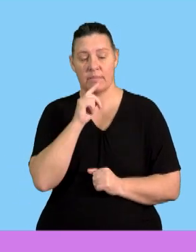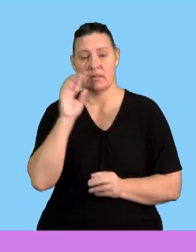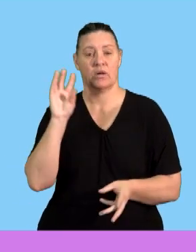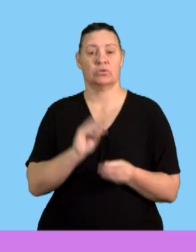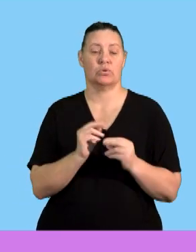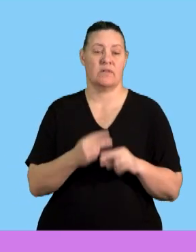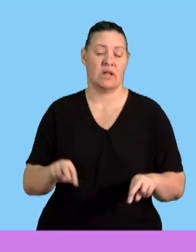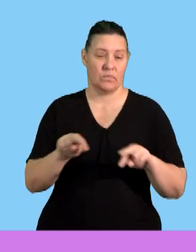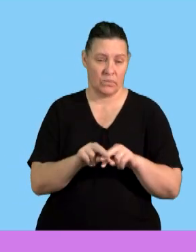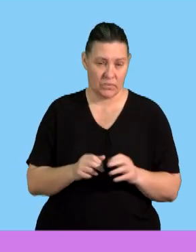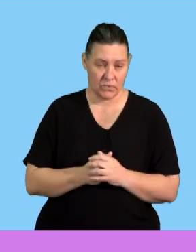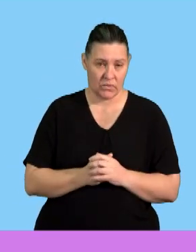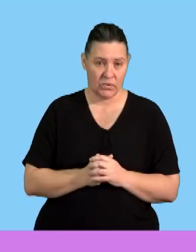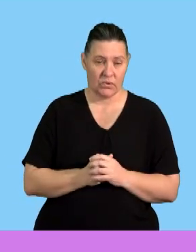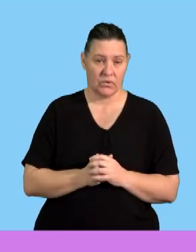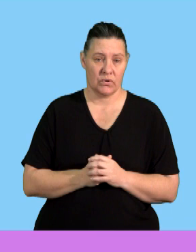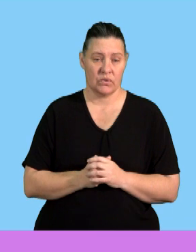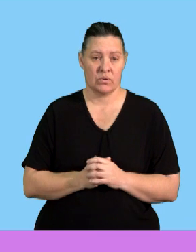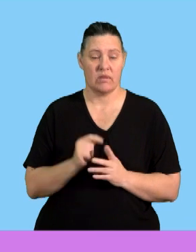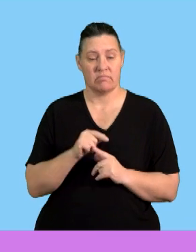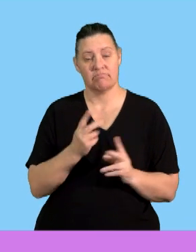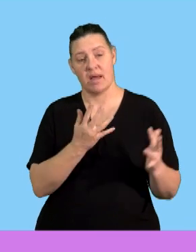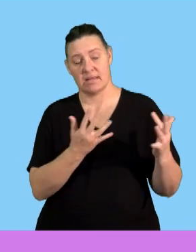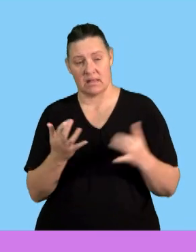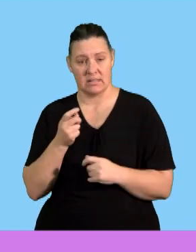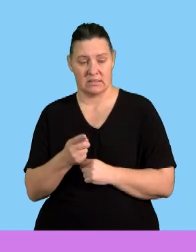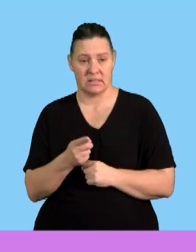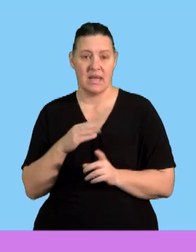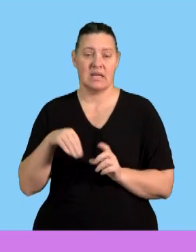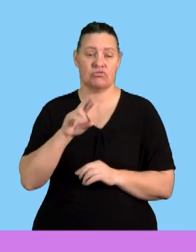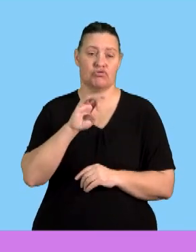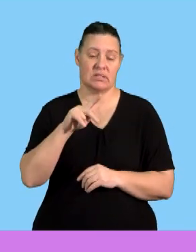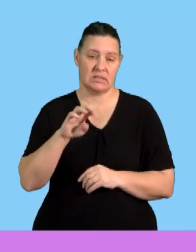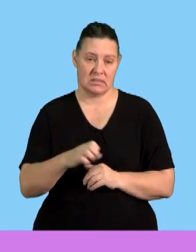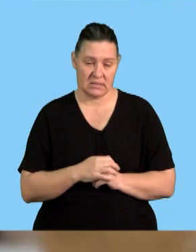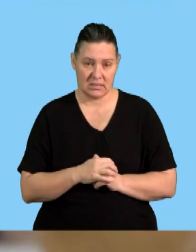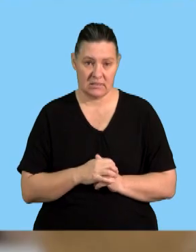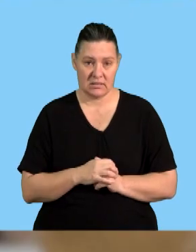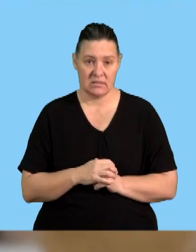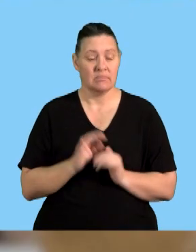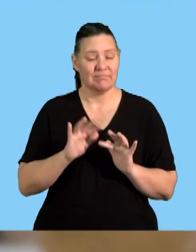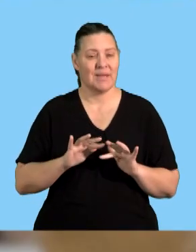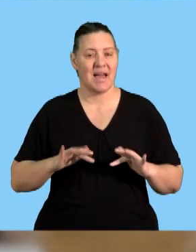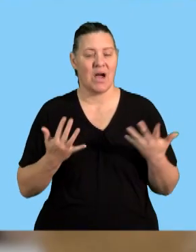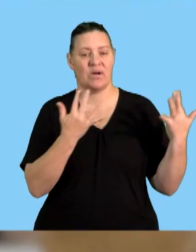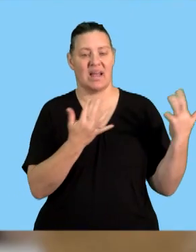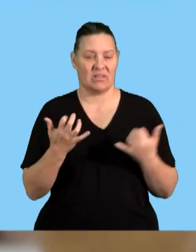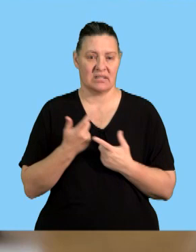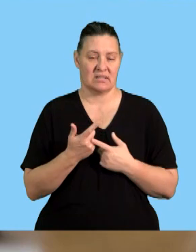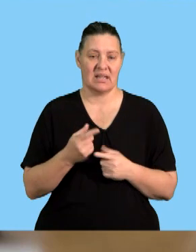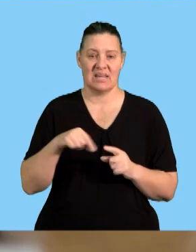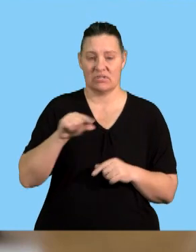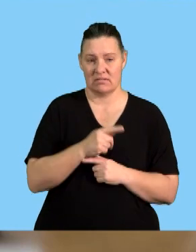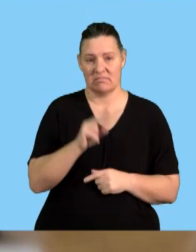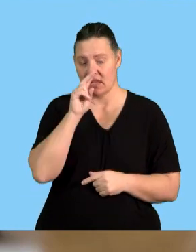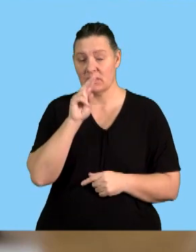his total value. And then we calculated the interest rate. And that is how we calculate the interest